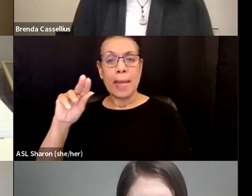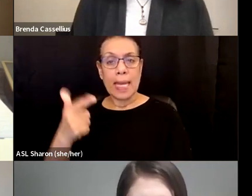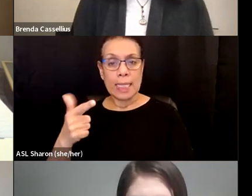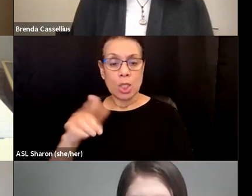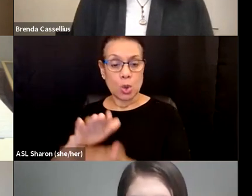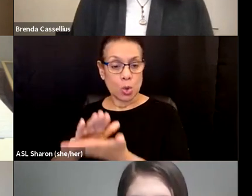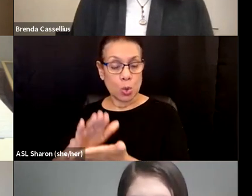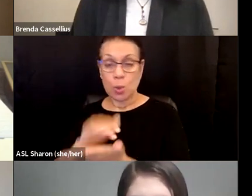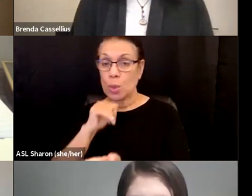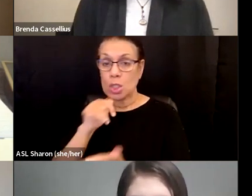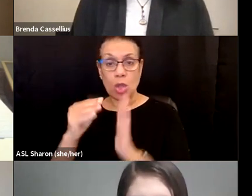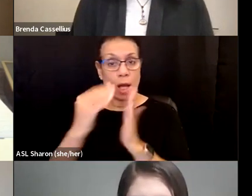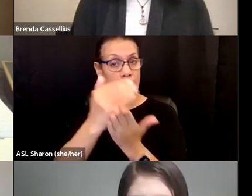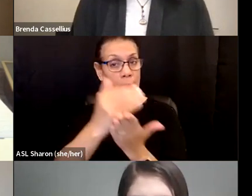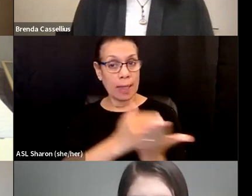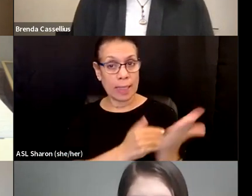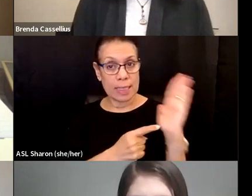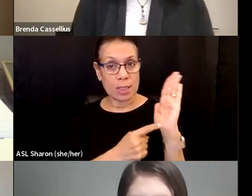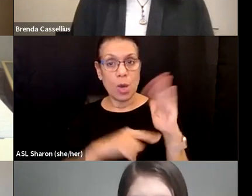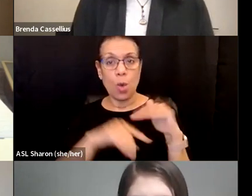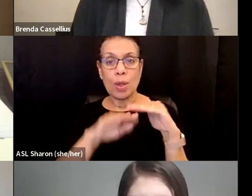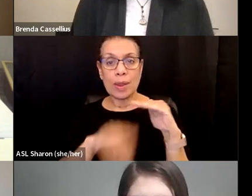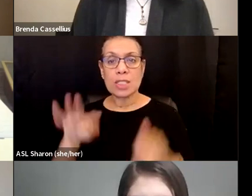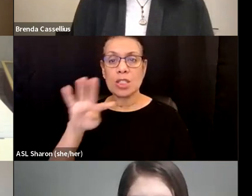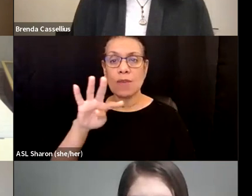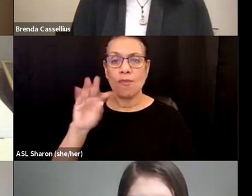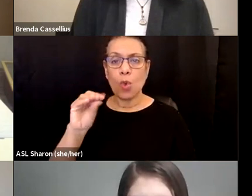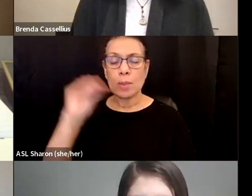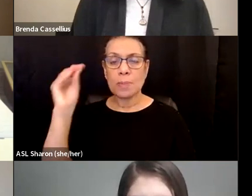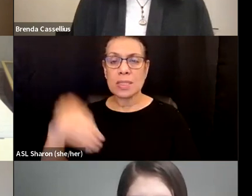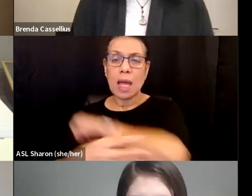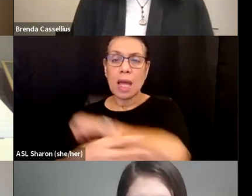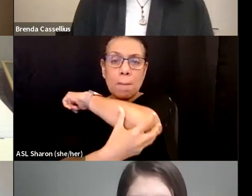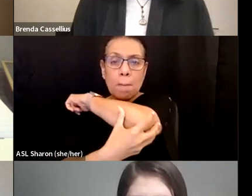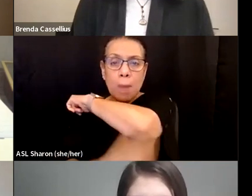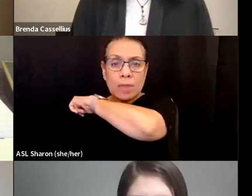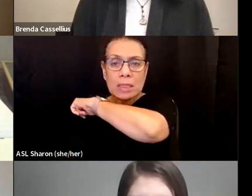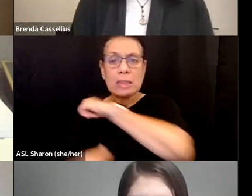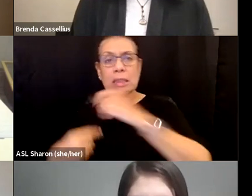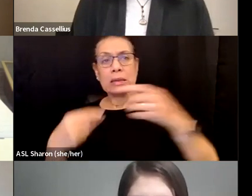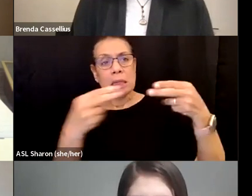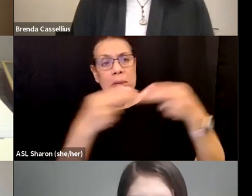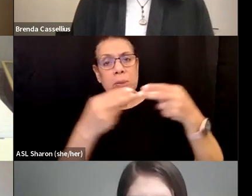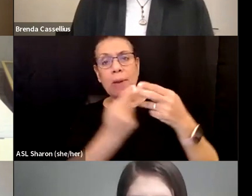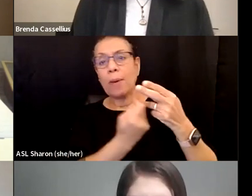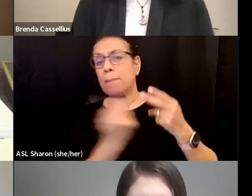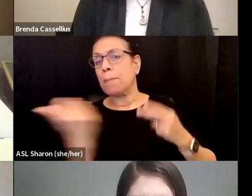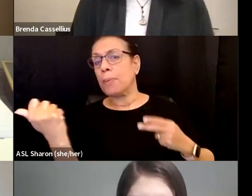slide listing bps schools with less than 40 percent poverty notably these slides were scrubbed from the exam school website this week but i